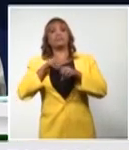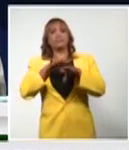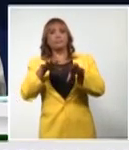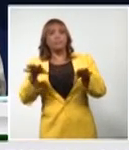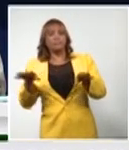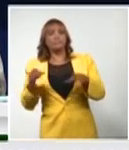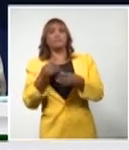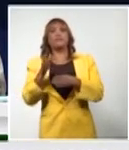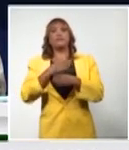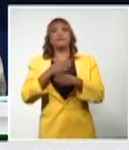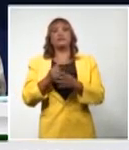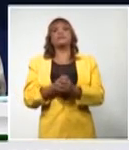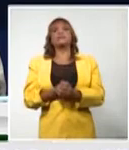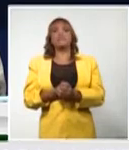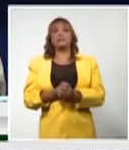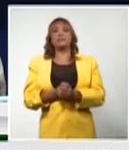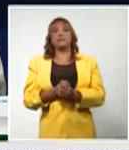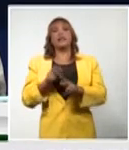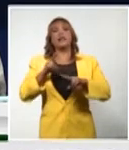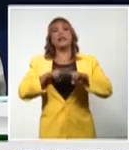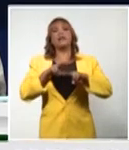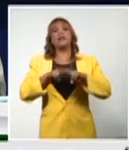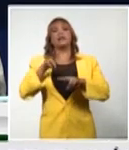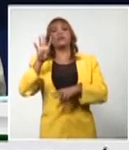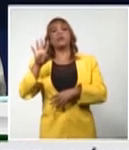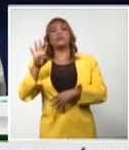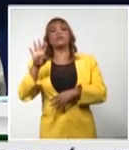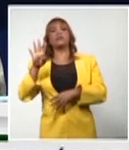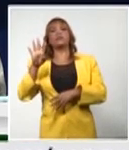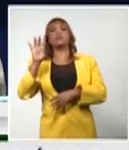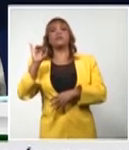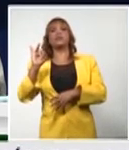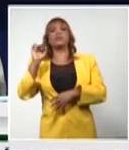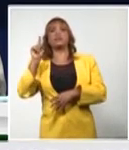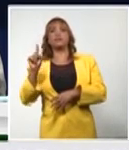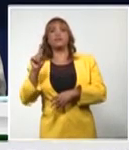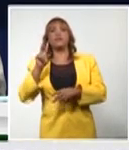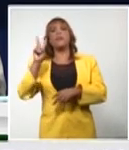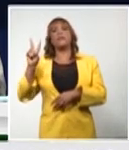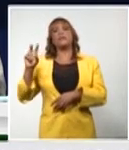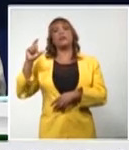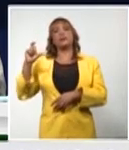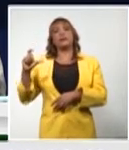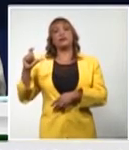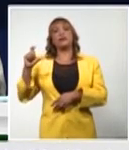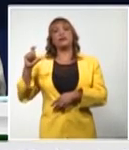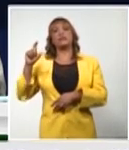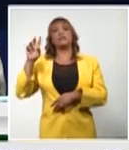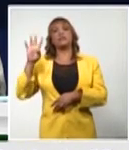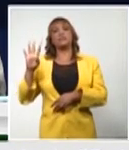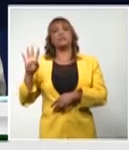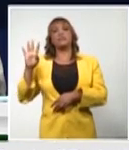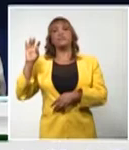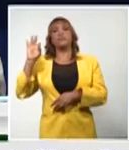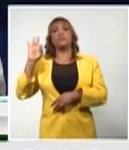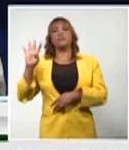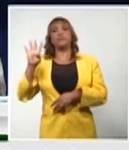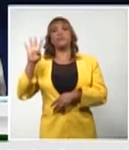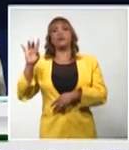471 in Havana's Hygiene, Epidemiology and Microbiology Center, 441 in Villa